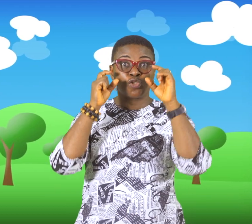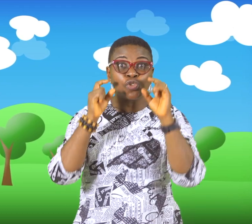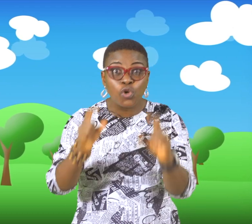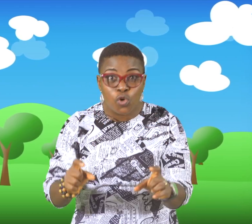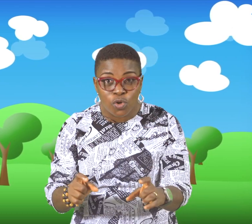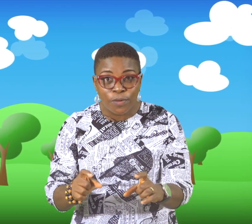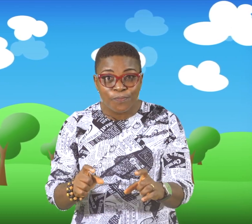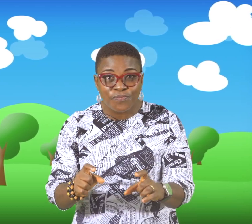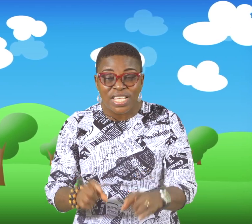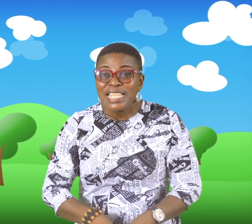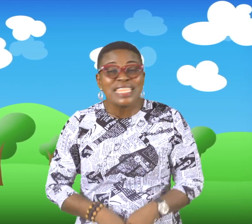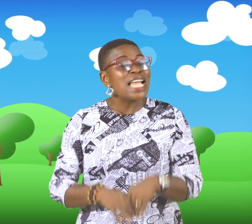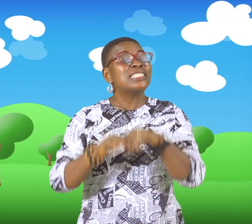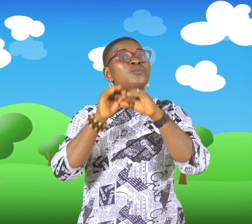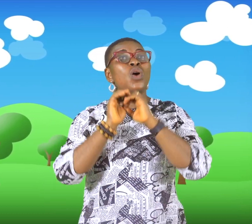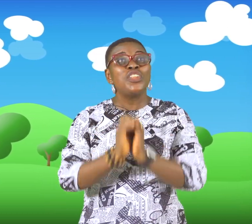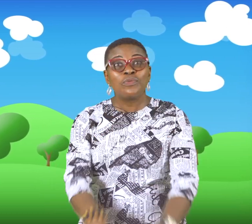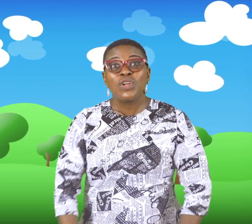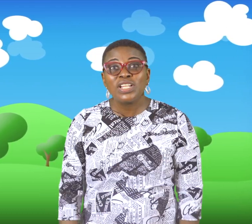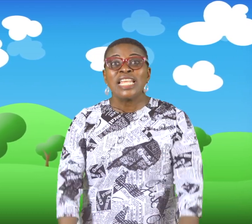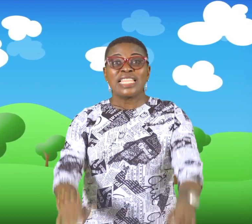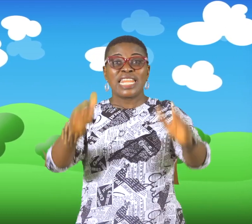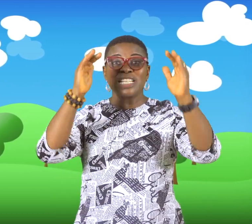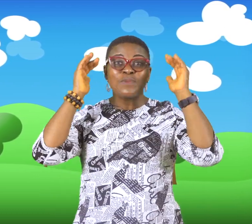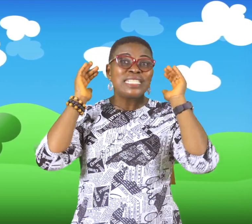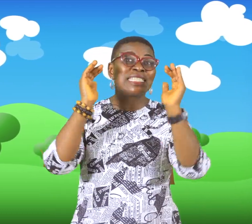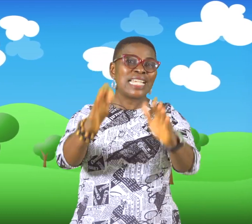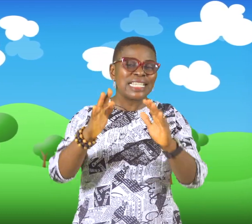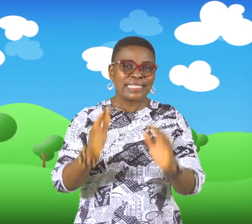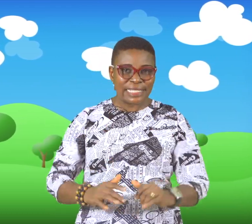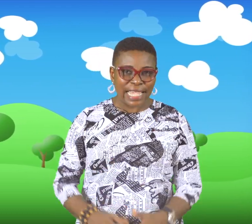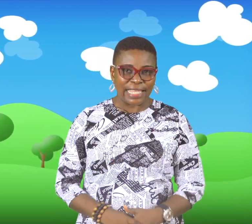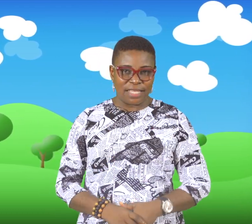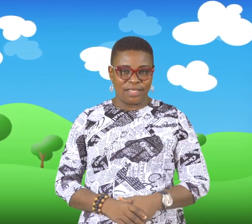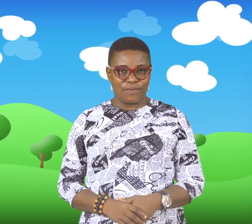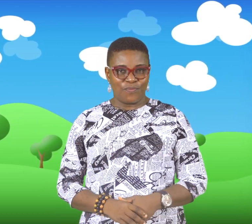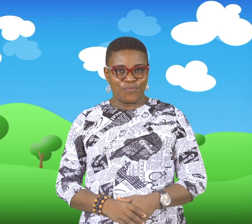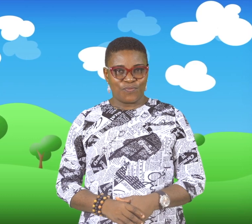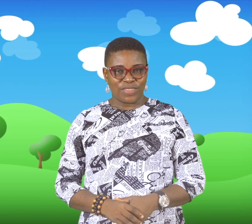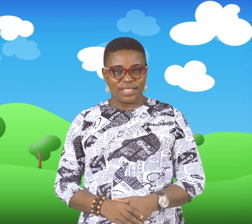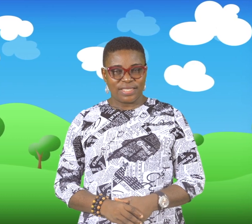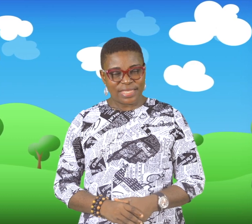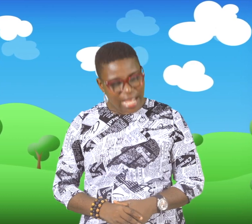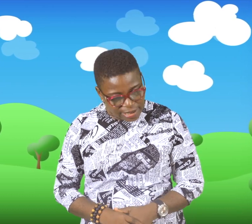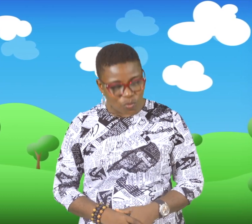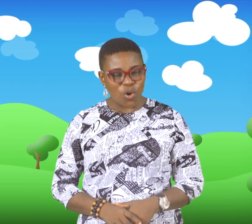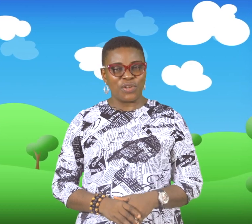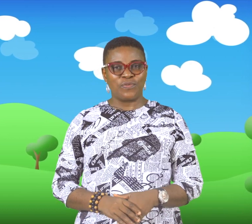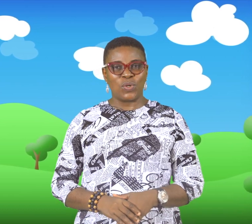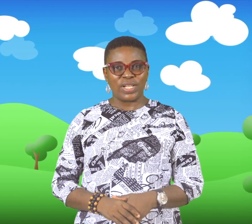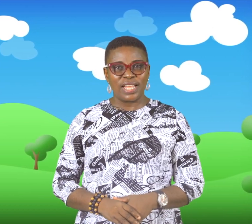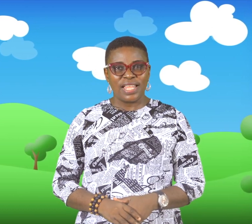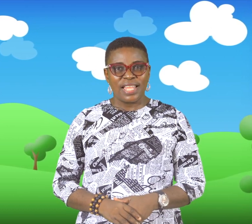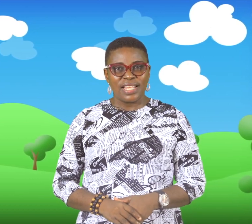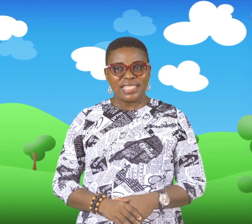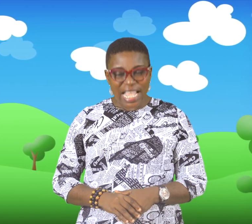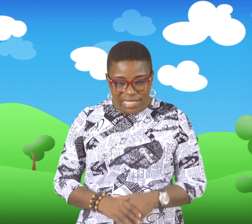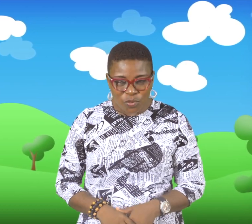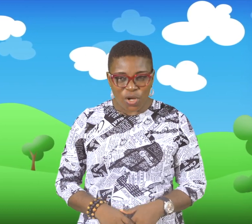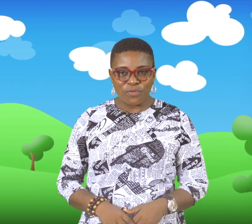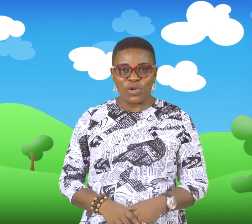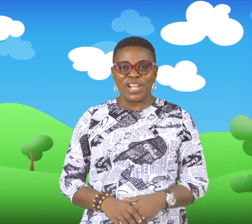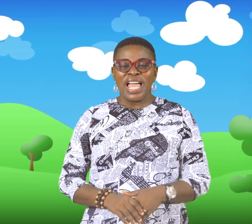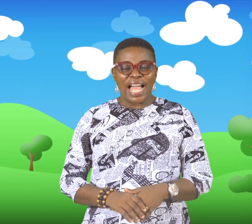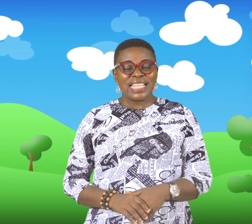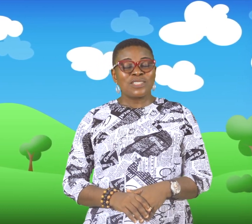is true. That's the word of God that has been tested. That's the word of God. That's